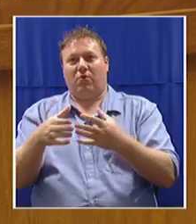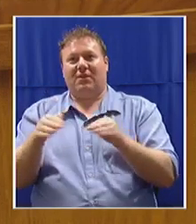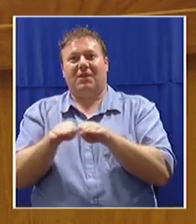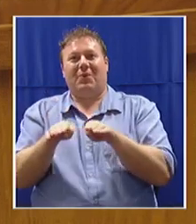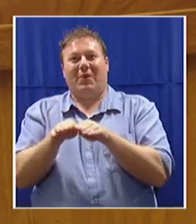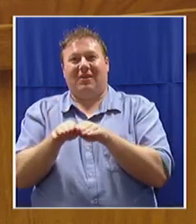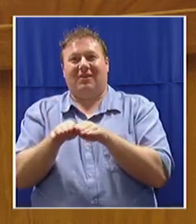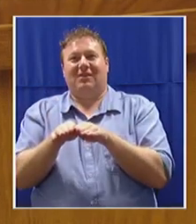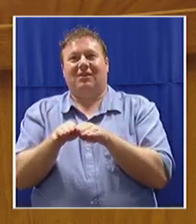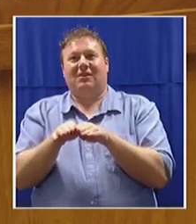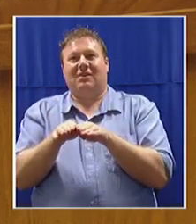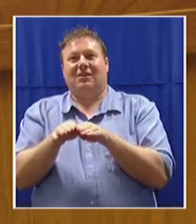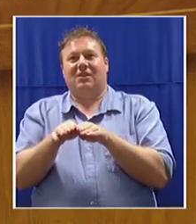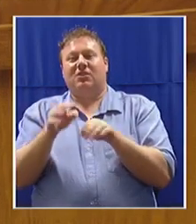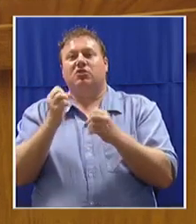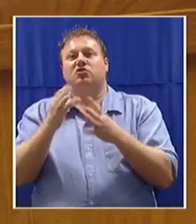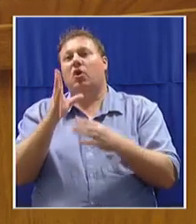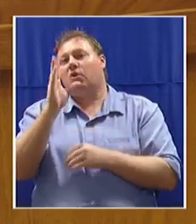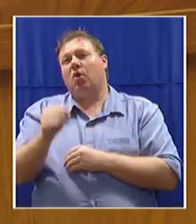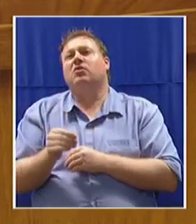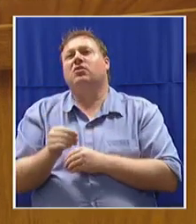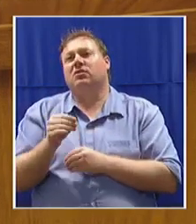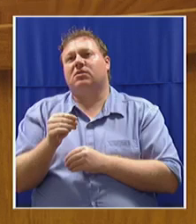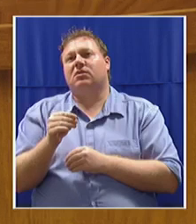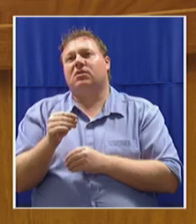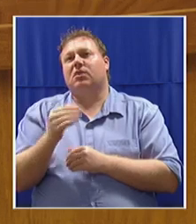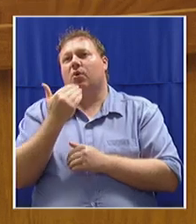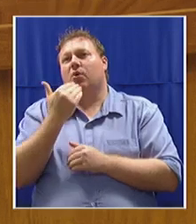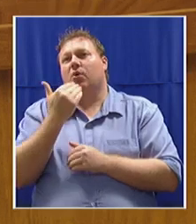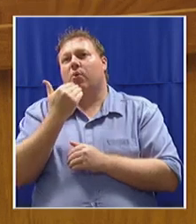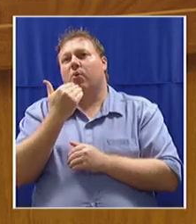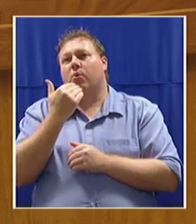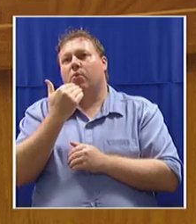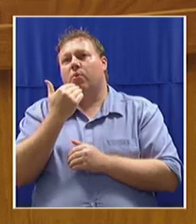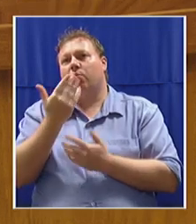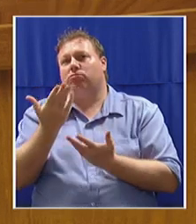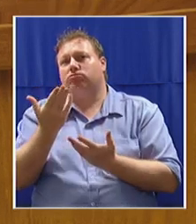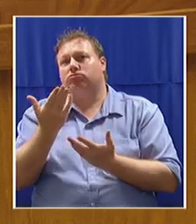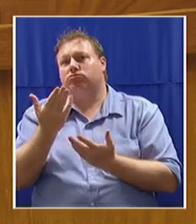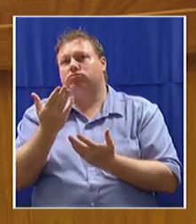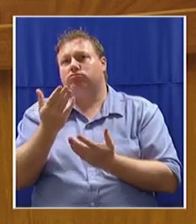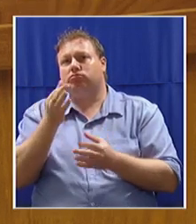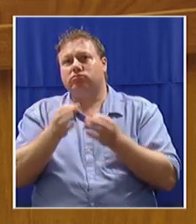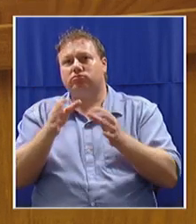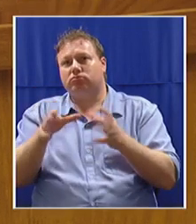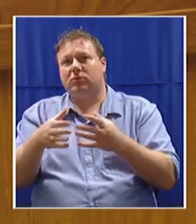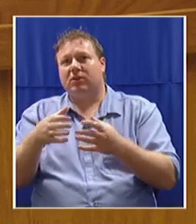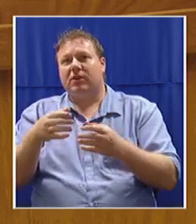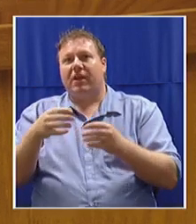we need to start asking ourselves the questions. Who's funding these parties at fancy houses in Camps